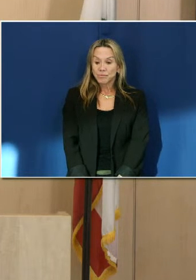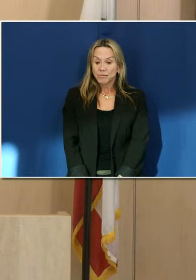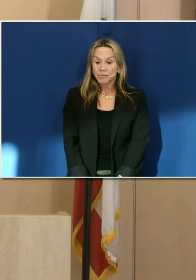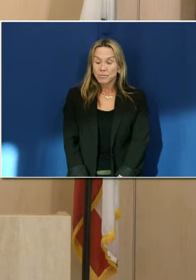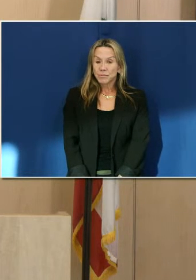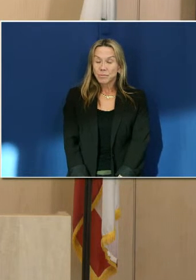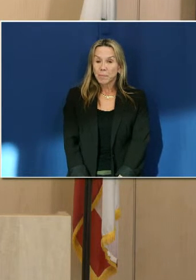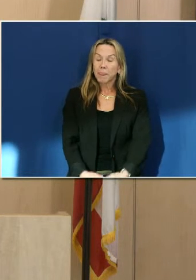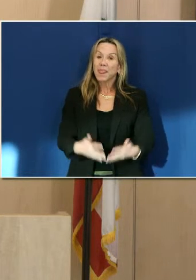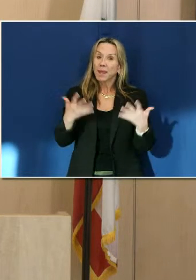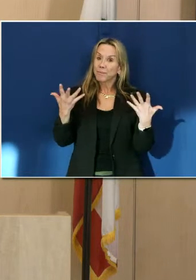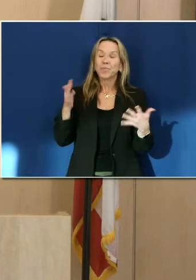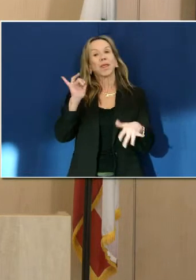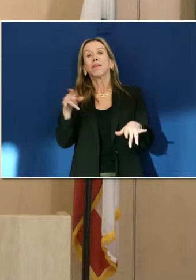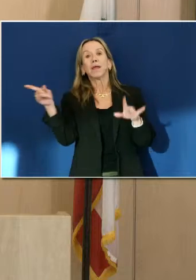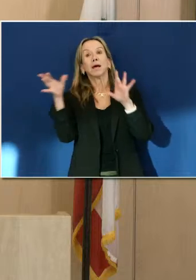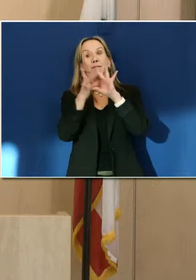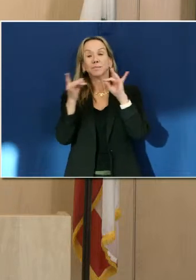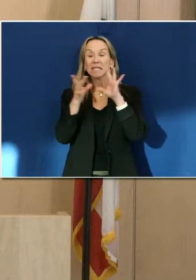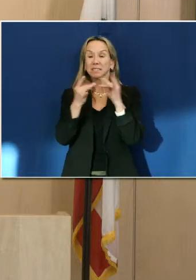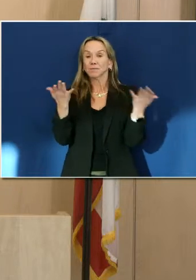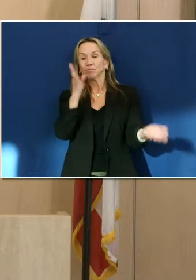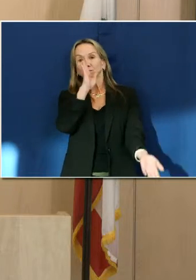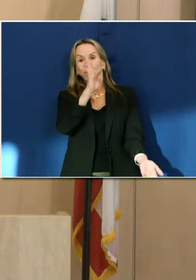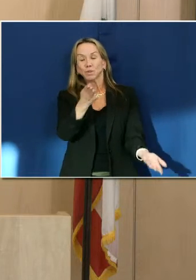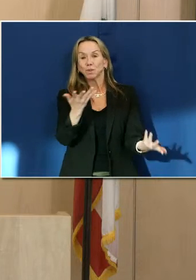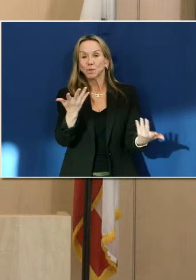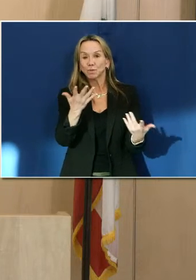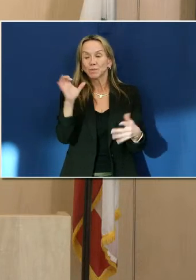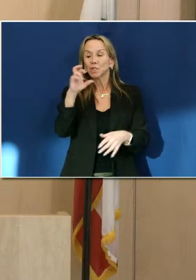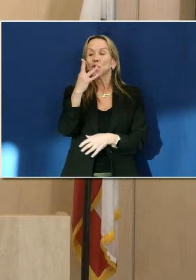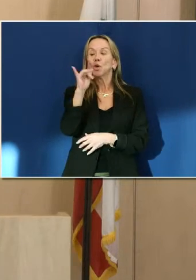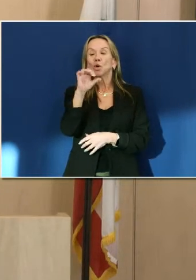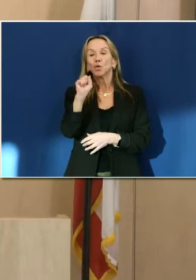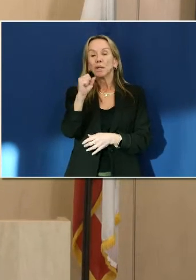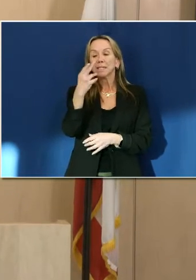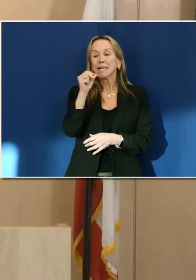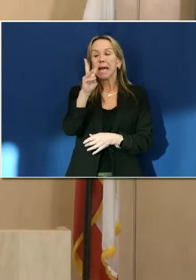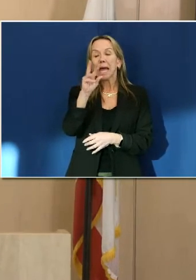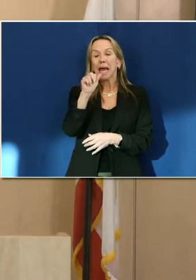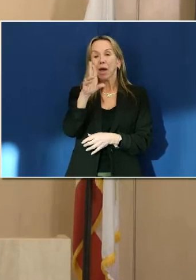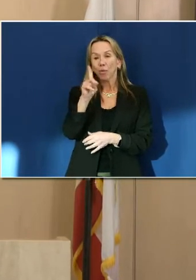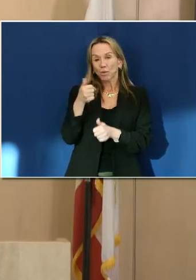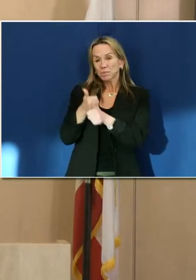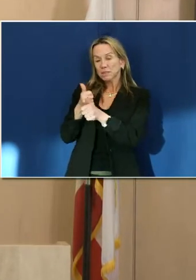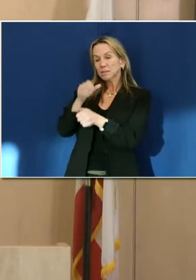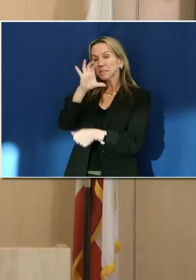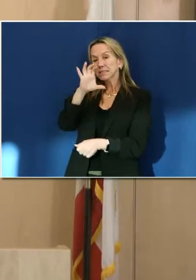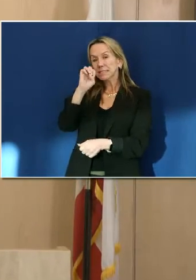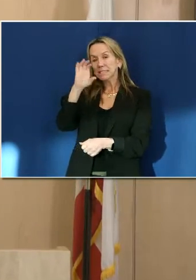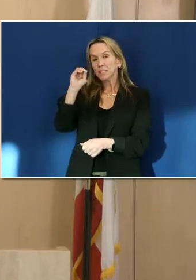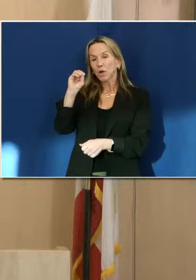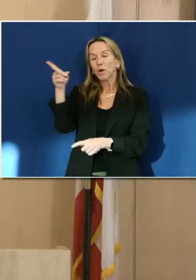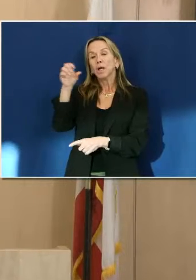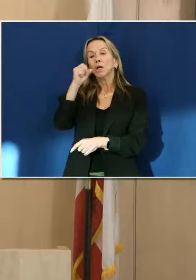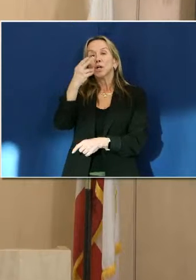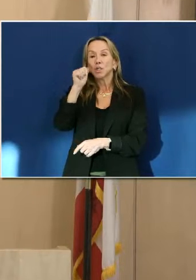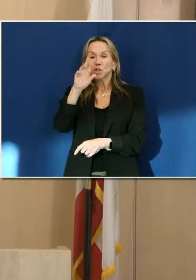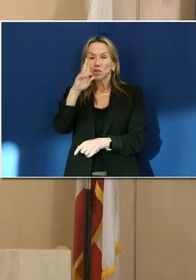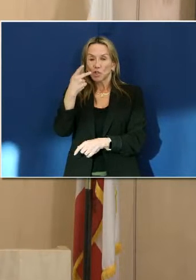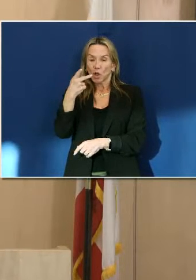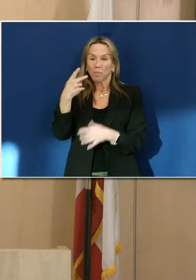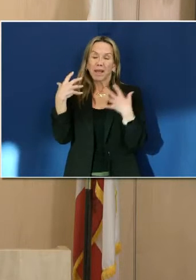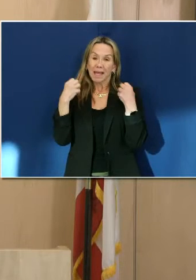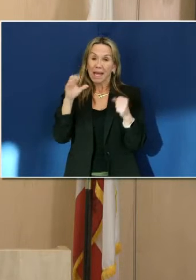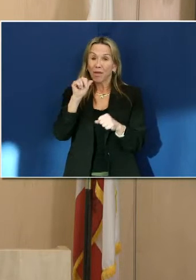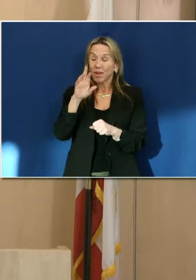It's a rather sobering message from Chris Howard, the CEO of Sharp Healthcare, but it's a message that is really important to get out. And Chris, I